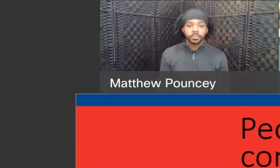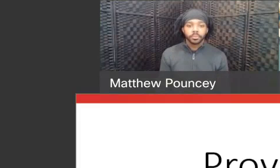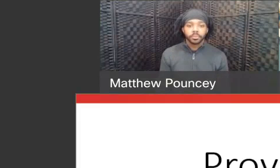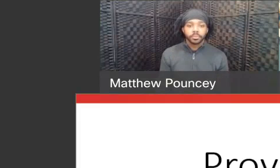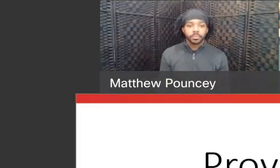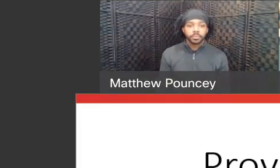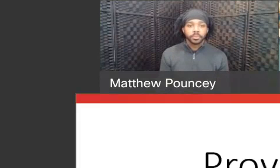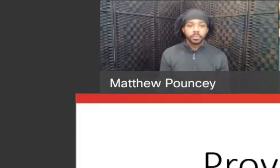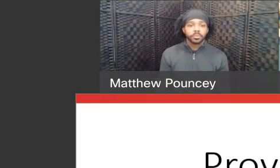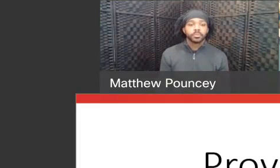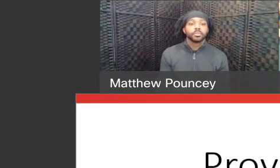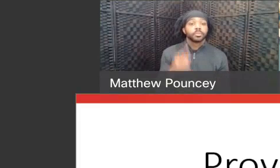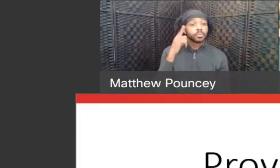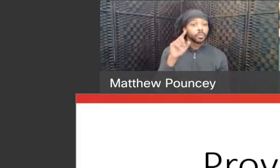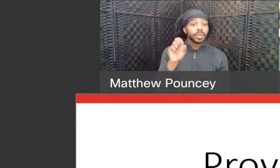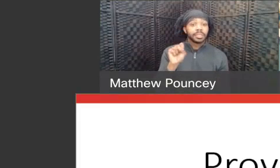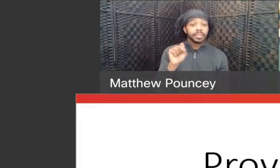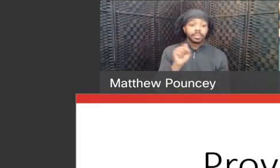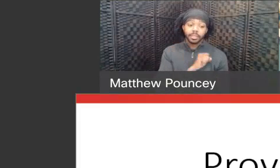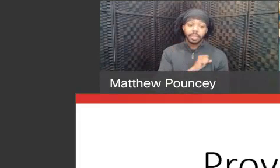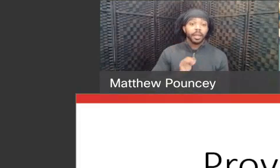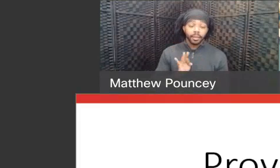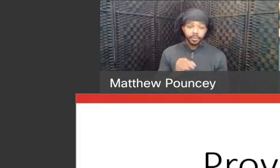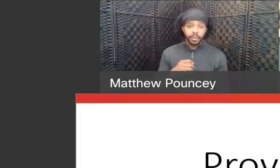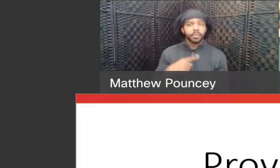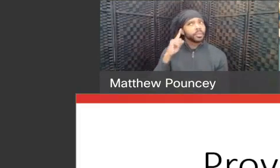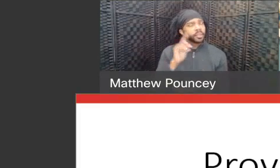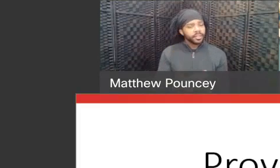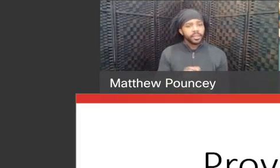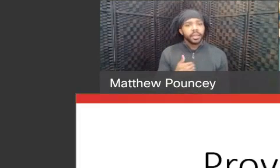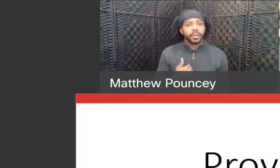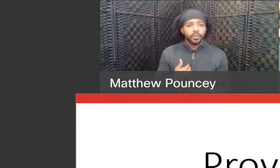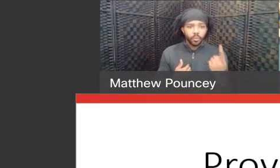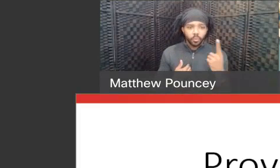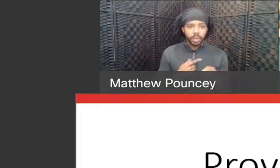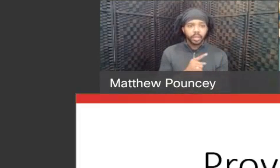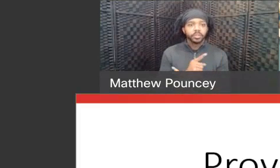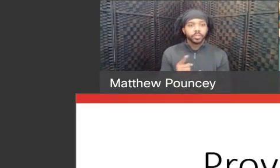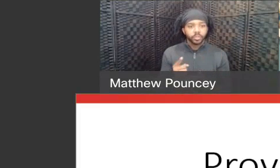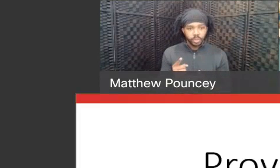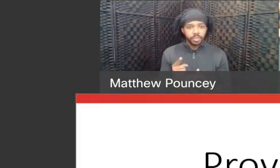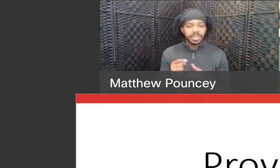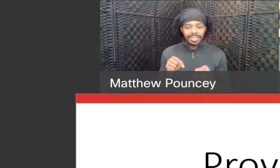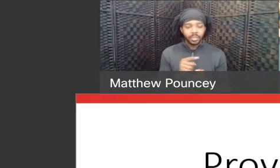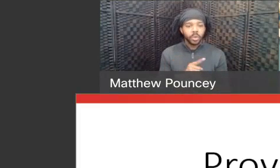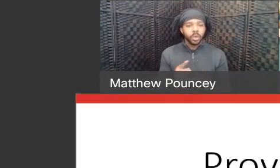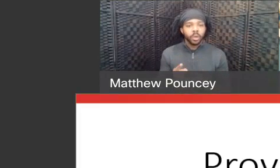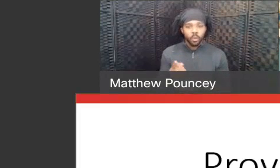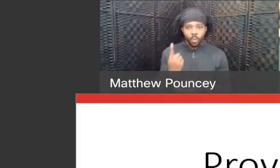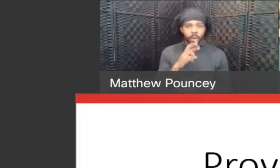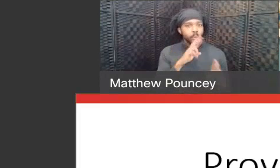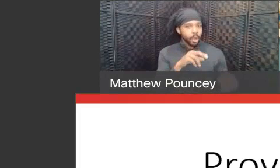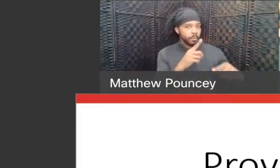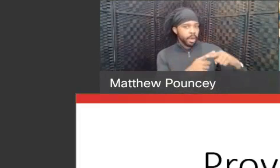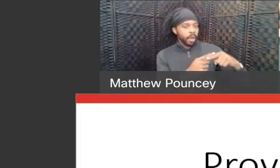Among staff, we added, I believe, just 1 this week. The total staff who reported a positive COVID result